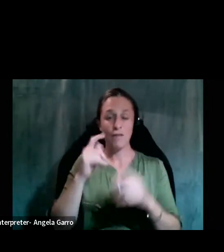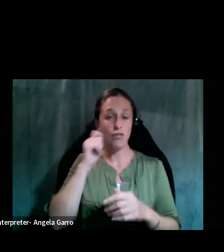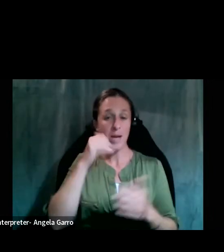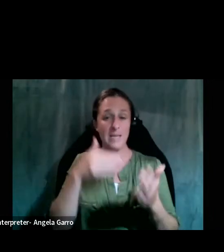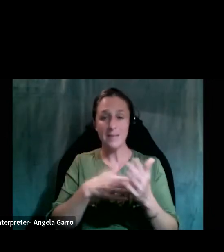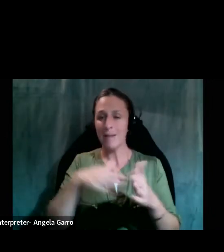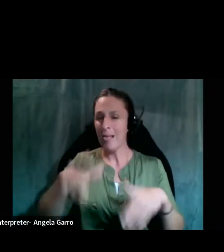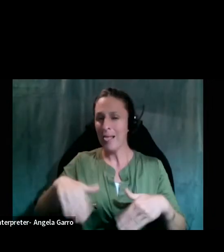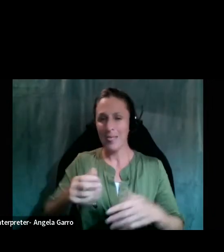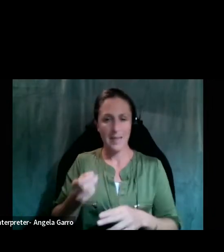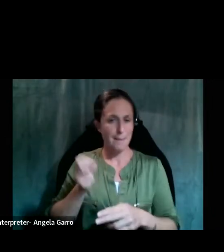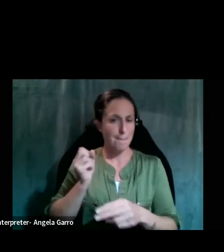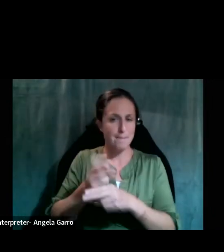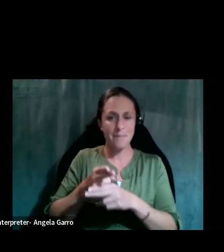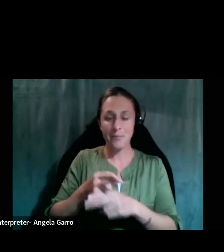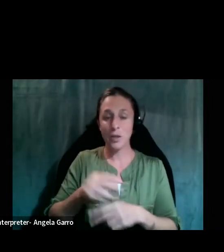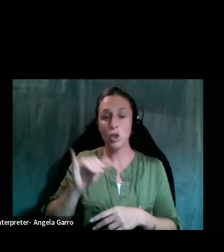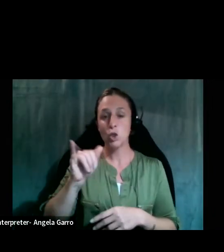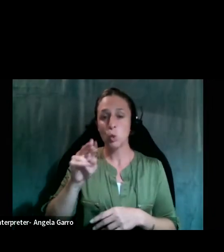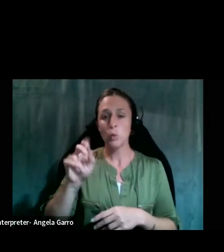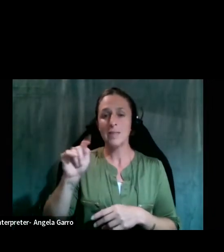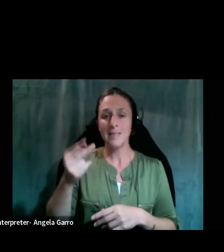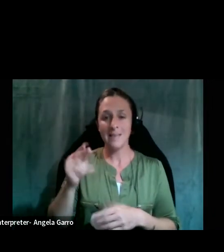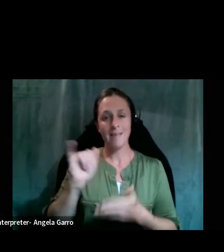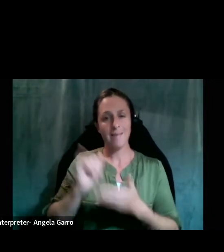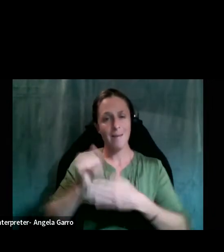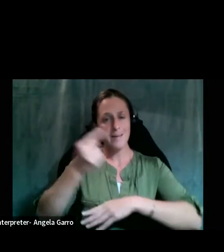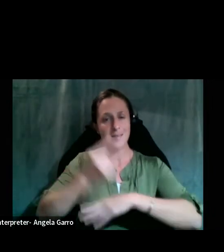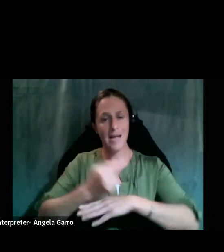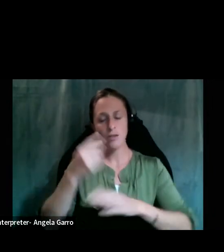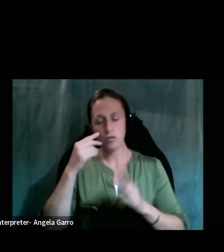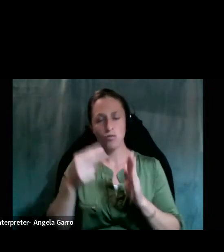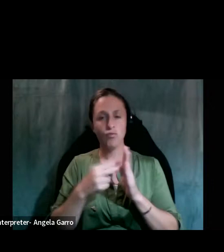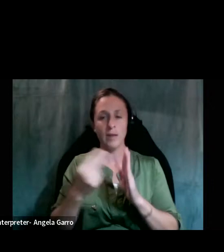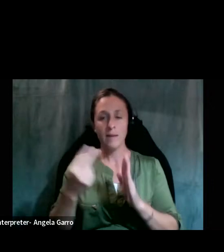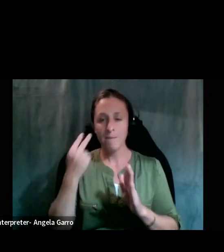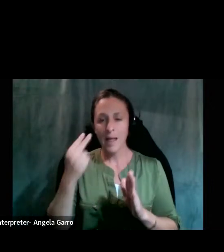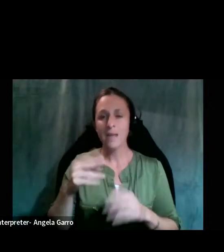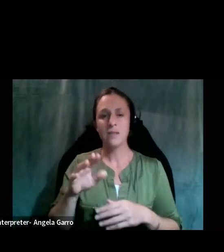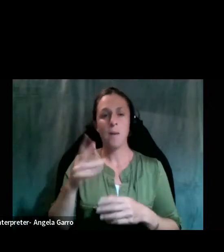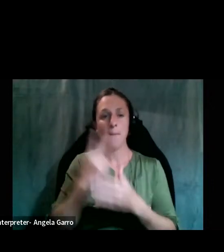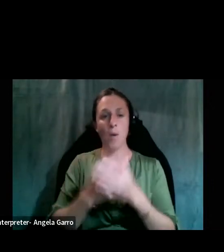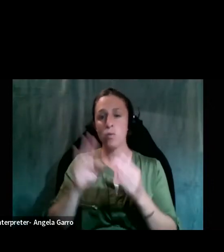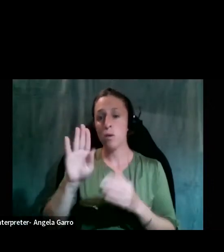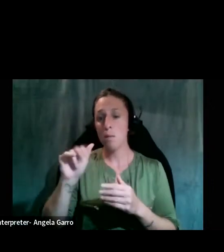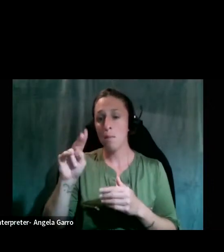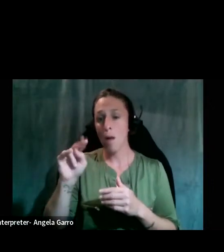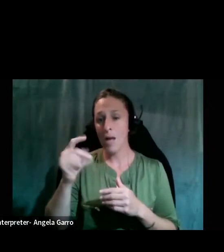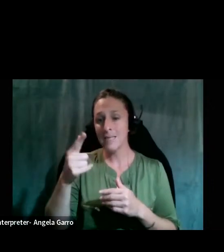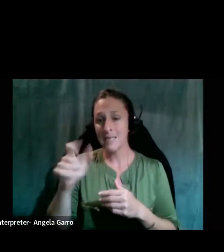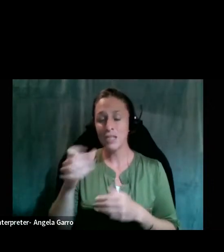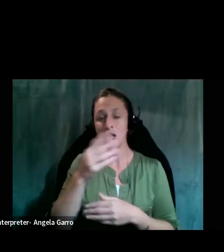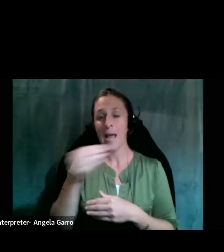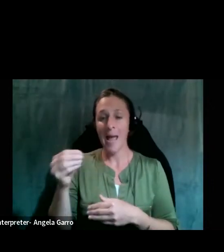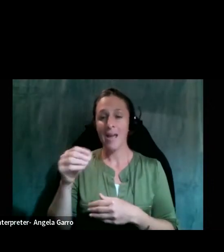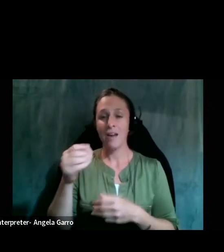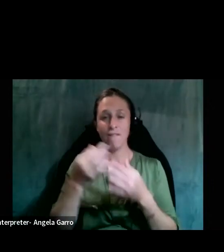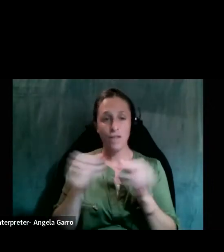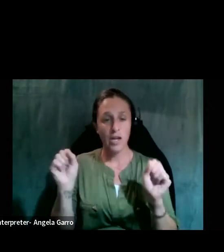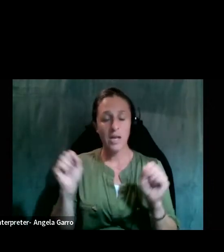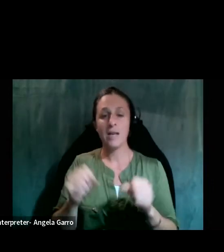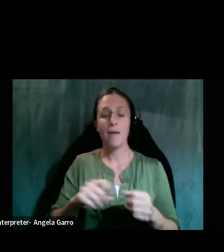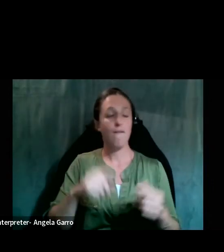yet been defeated, Juneteenth is a day to reflect on both bondage and freedom, a day of both pain